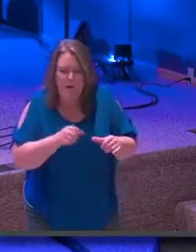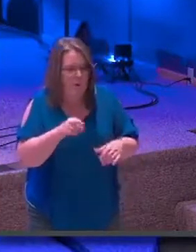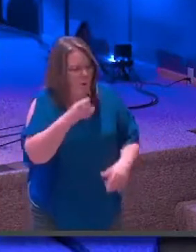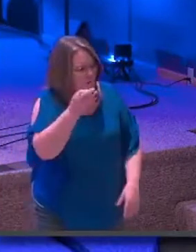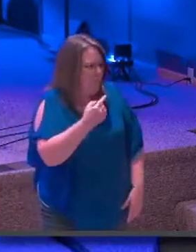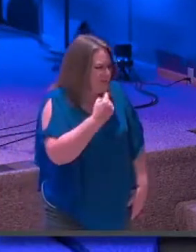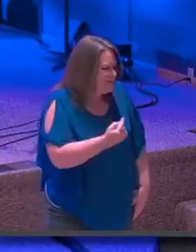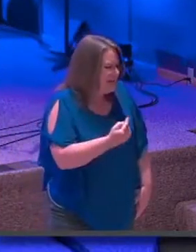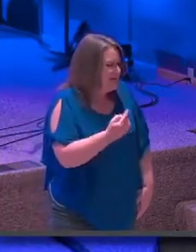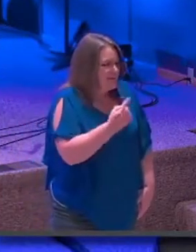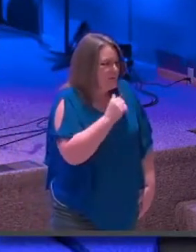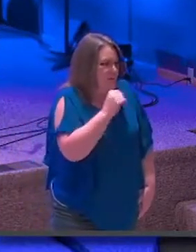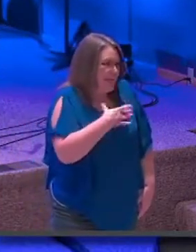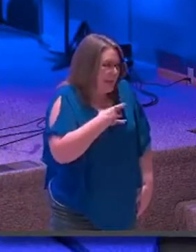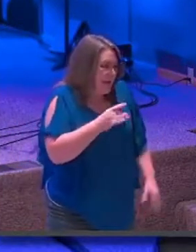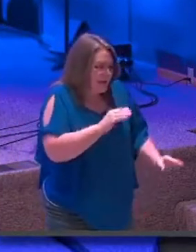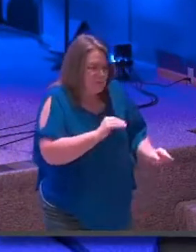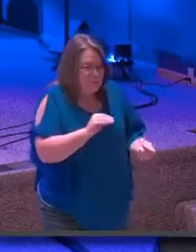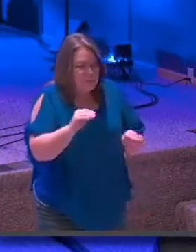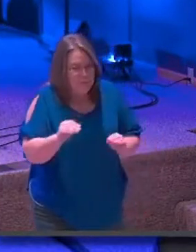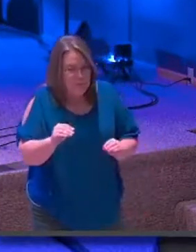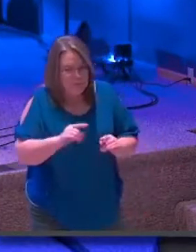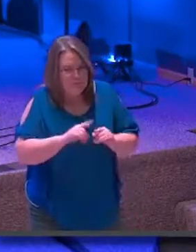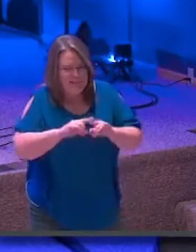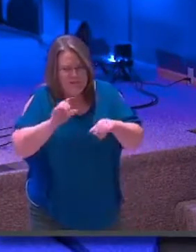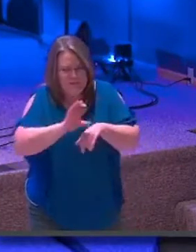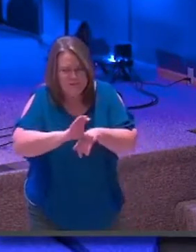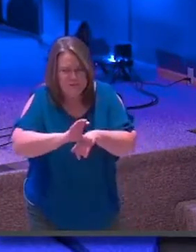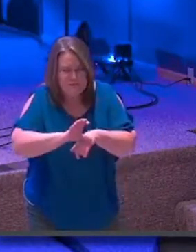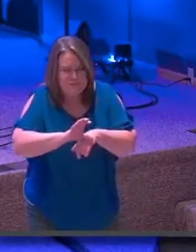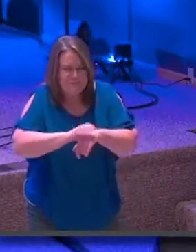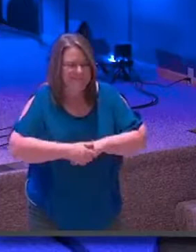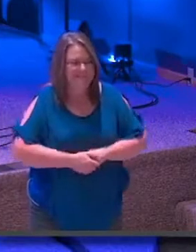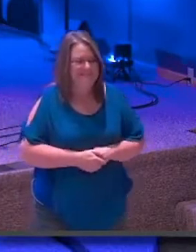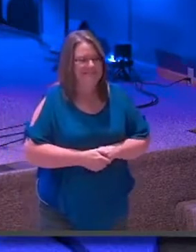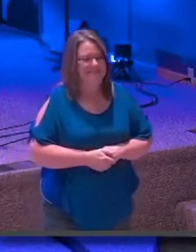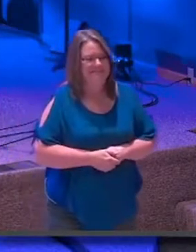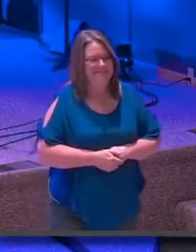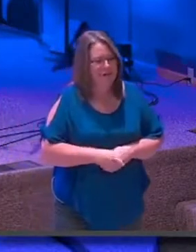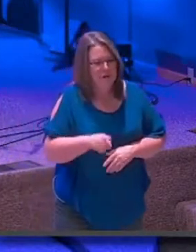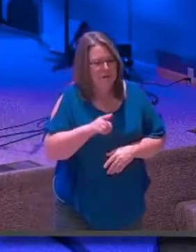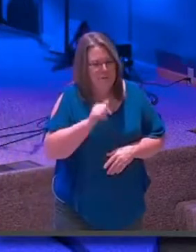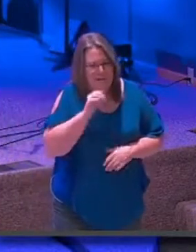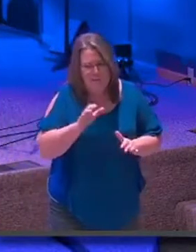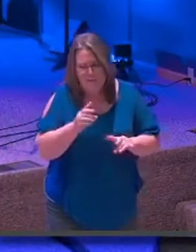didn't like, and you moved down the street to the— No, you wouldn't do that. But